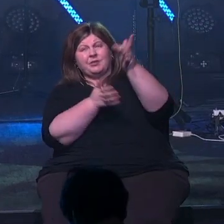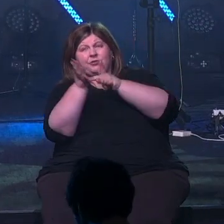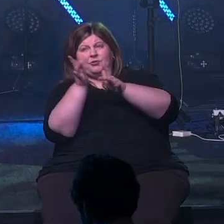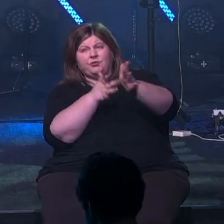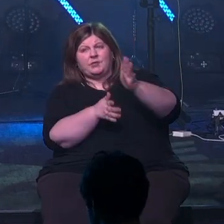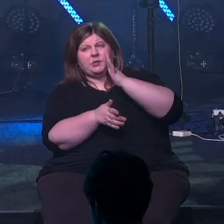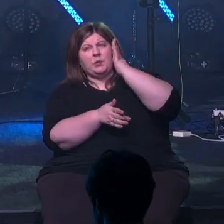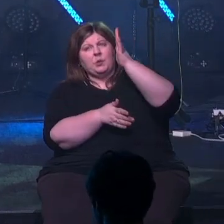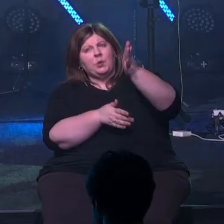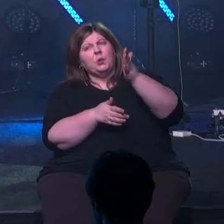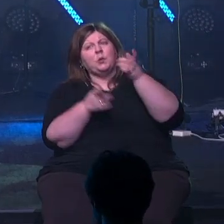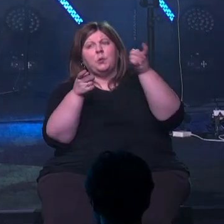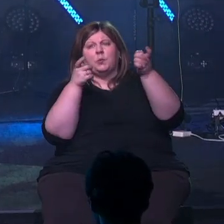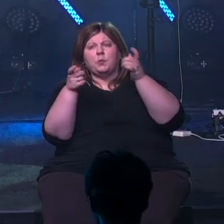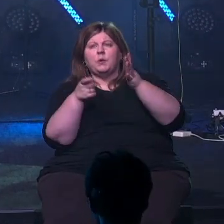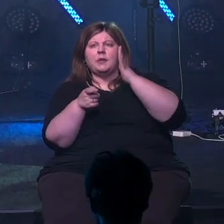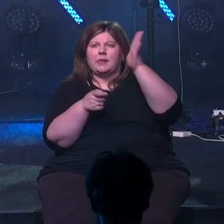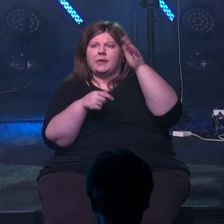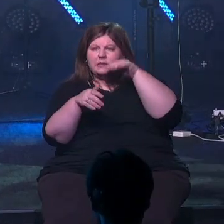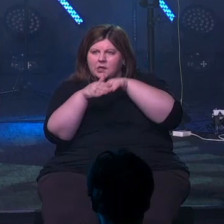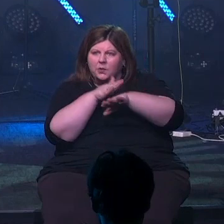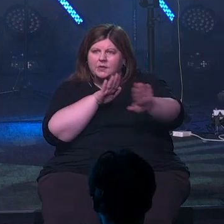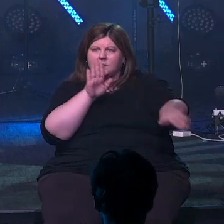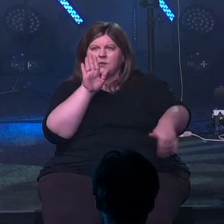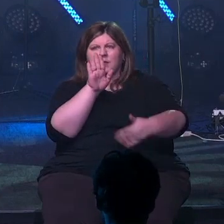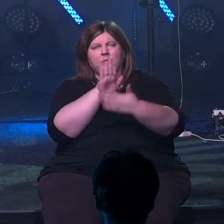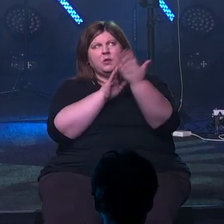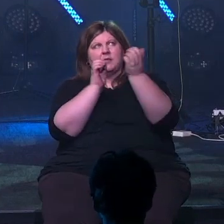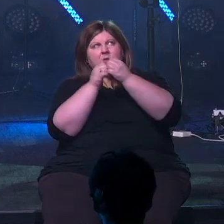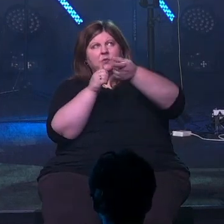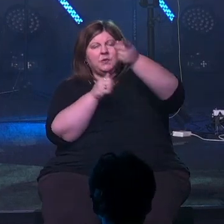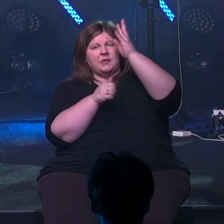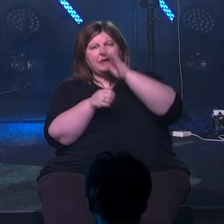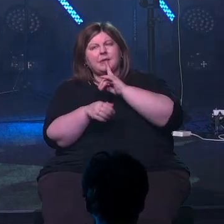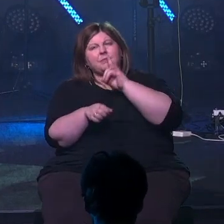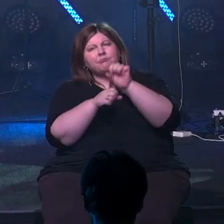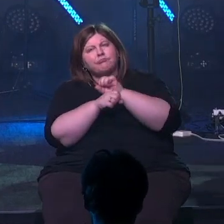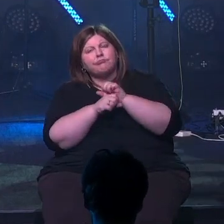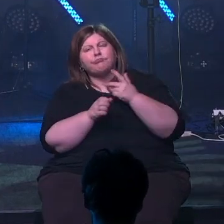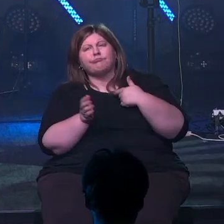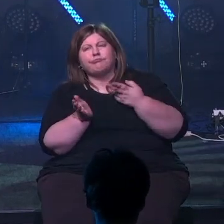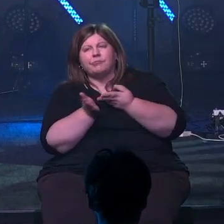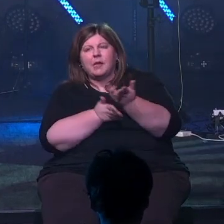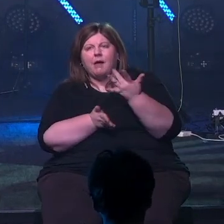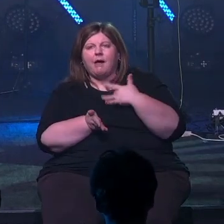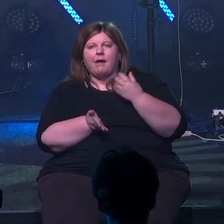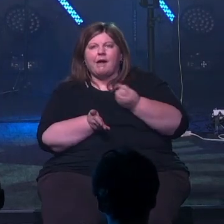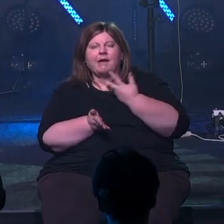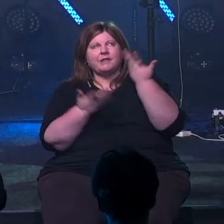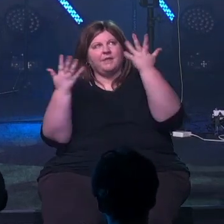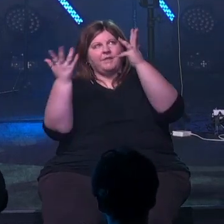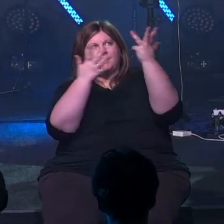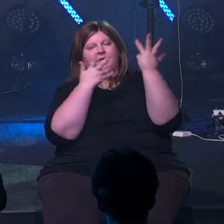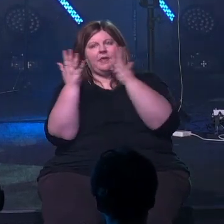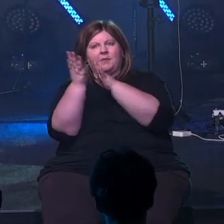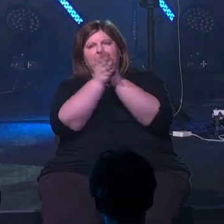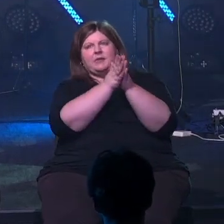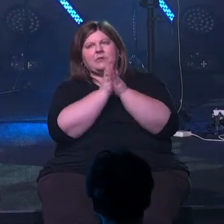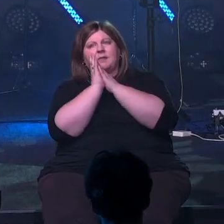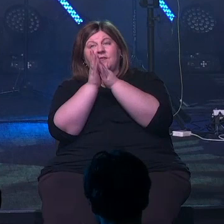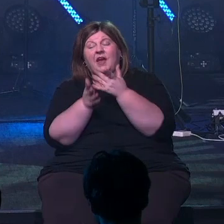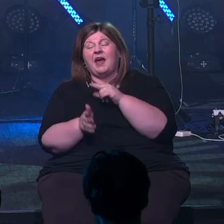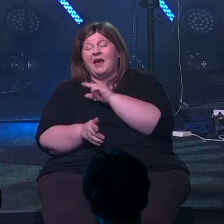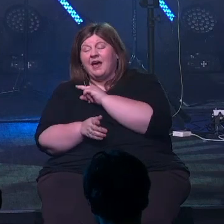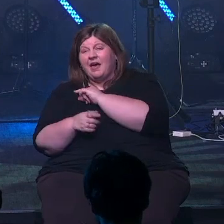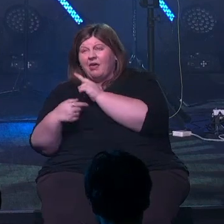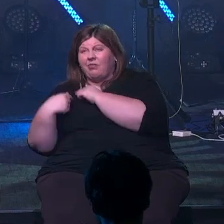let us go right into the presence of God with sincere hearts, fully trusting in Him. For our guilty